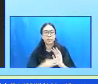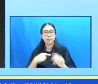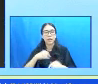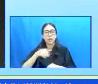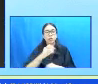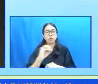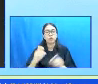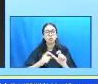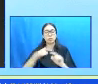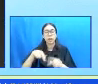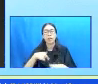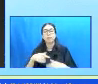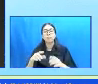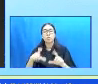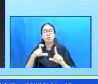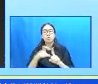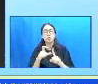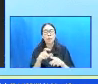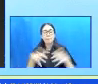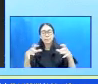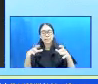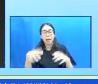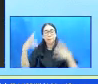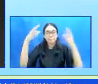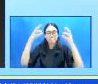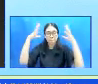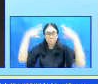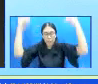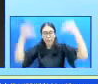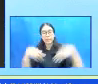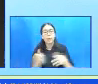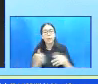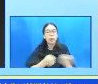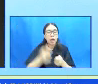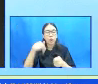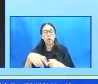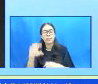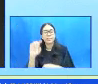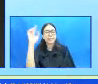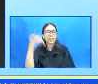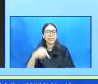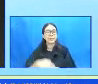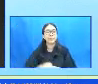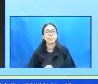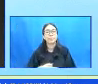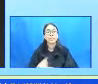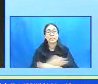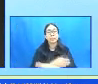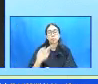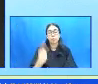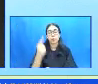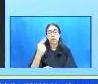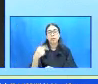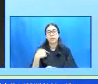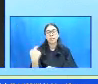panel. But before we do that, first we have a short opening remarks from our ambassador, after